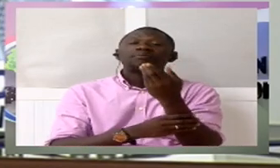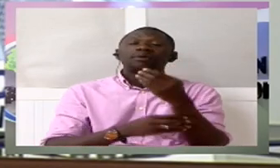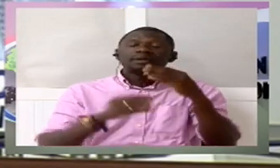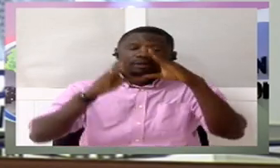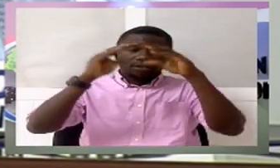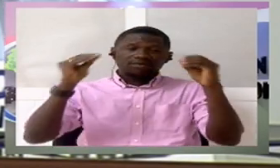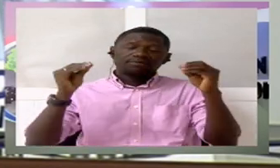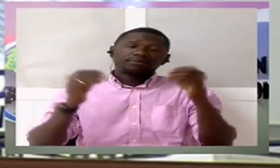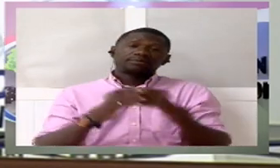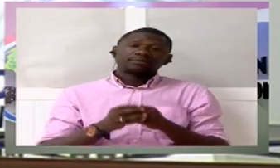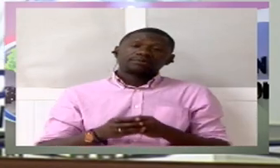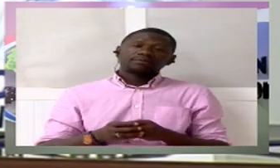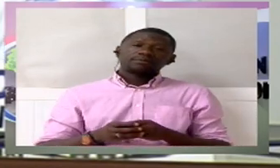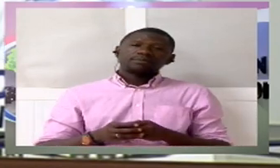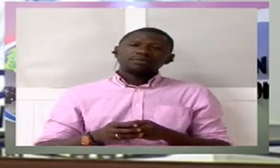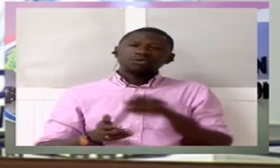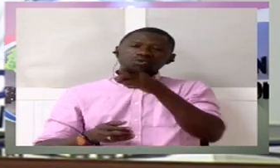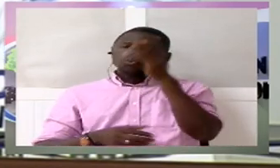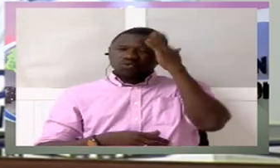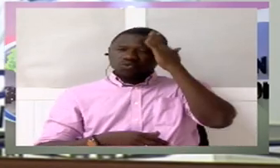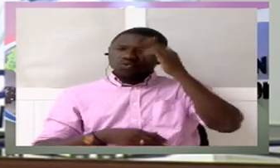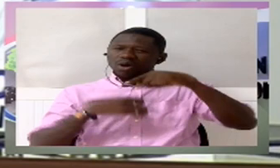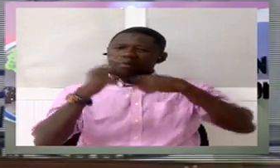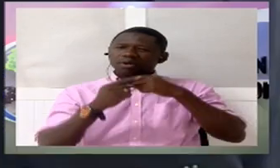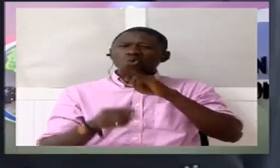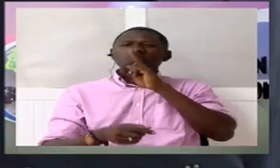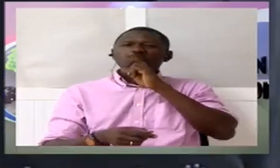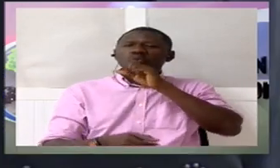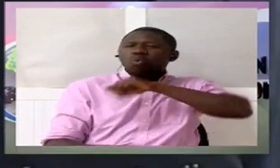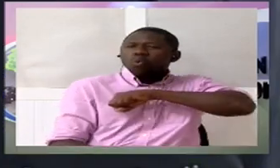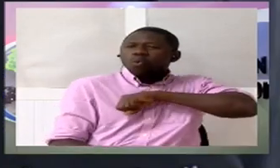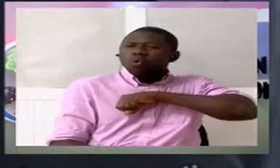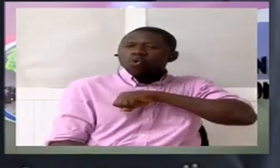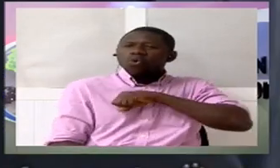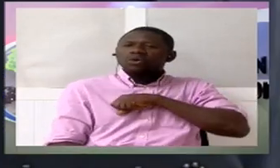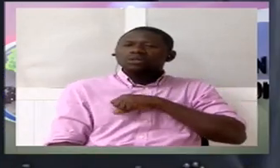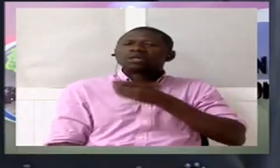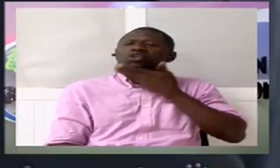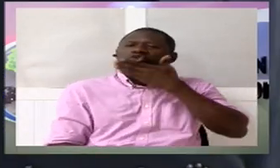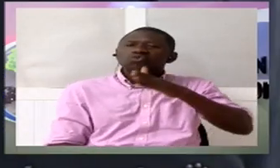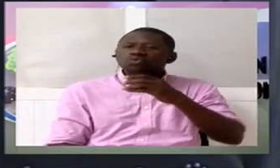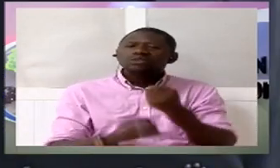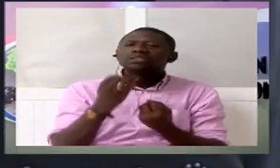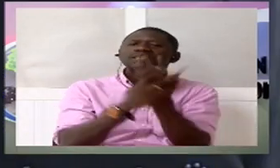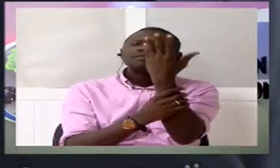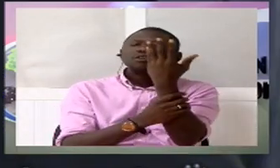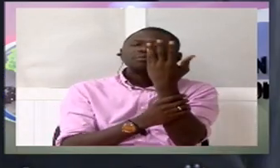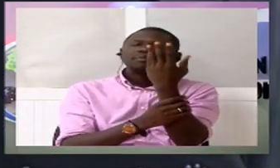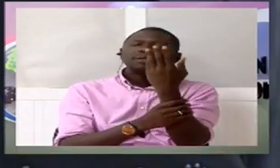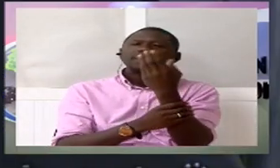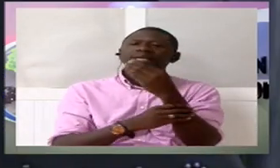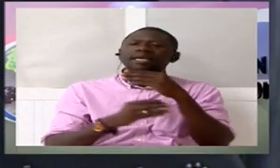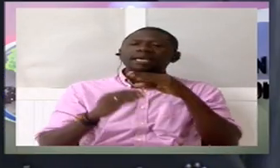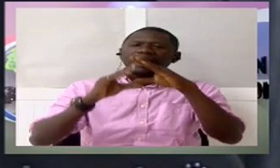the ownership of Youth Development Enterprise? For yalone jumanyo leo kafolo menu tamu ati wala menu mu akunton